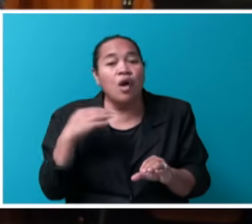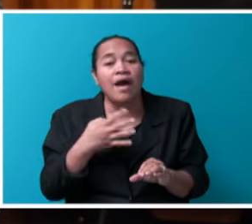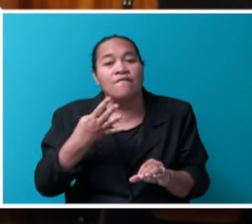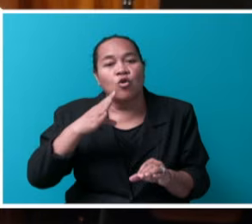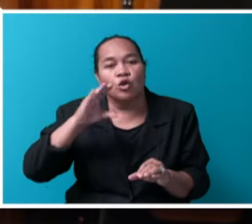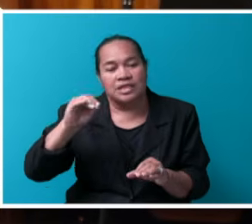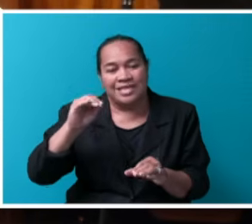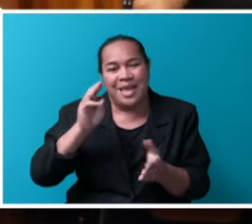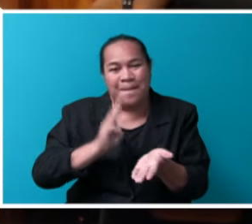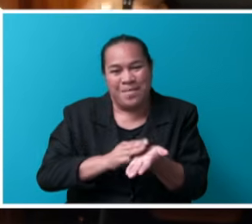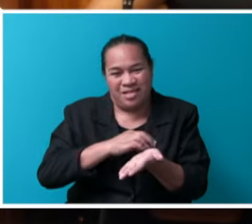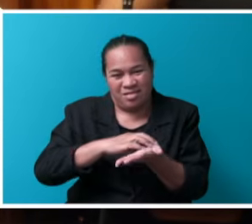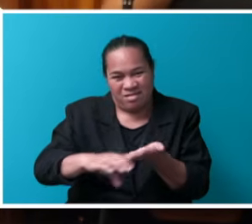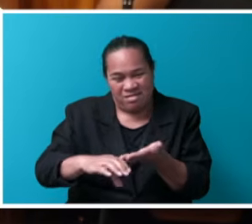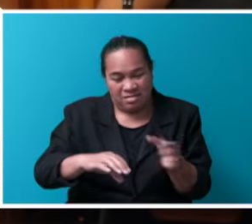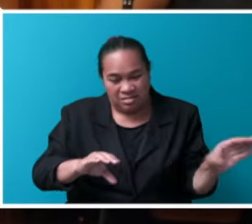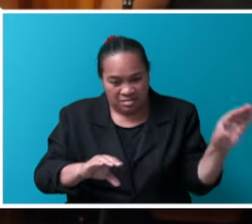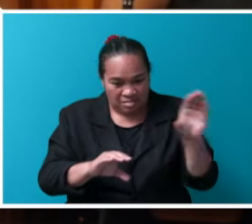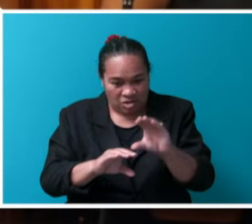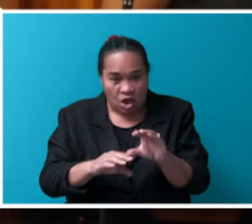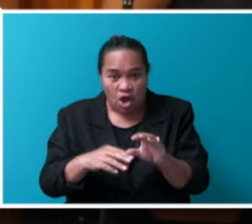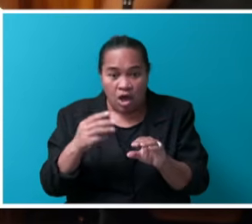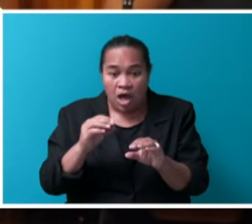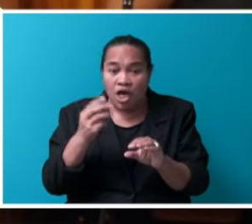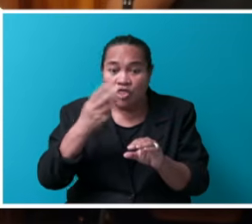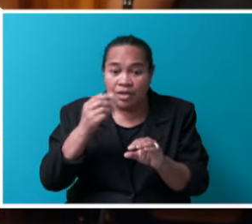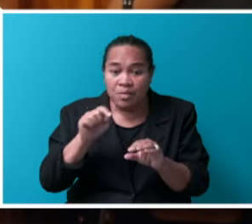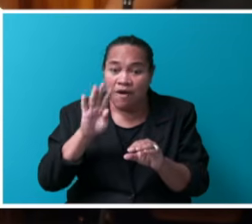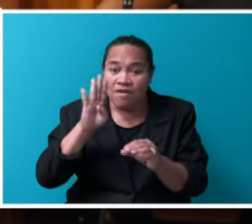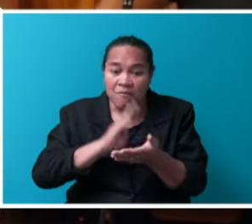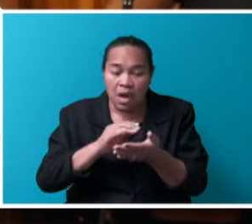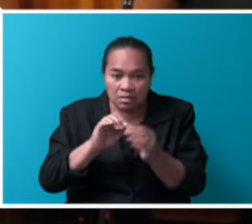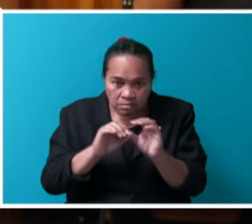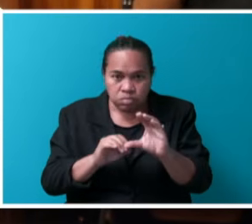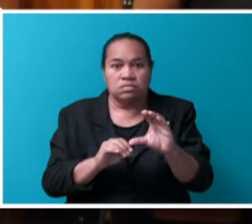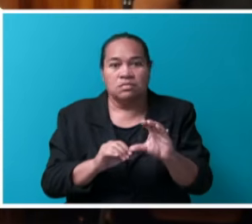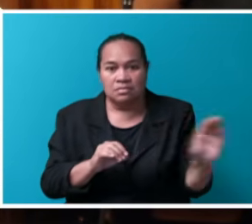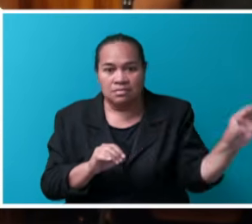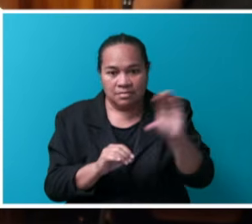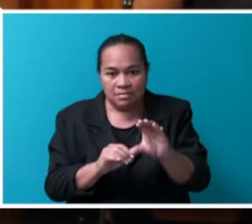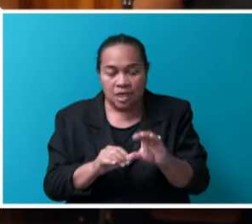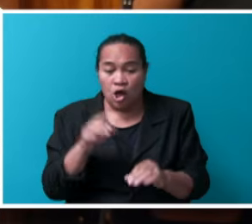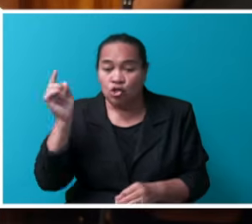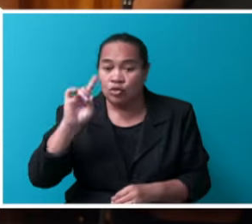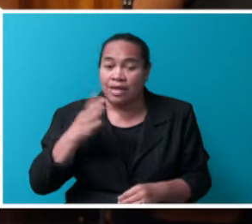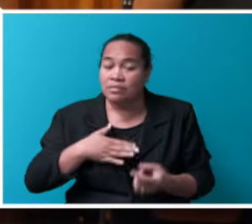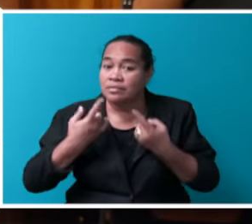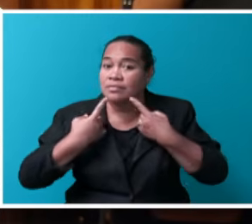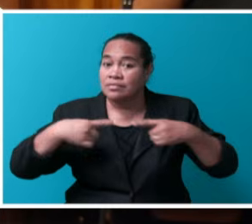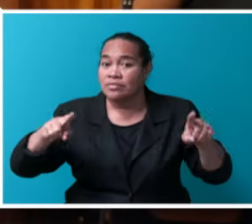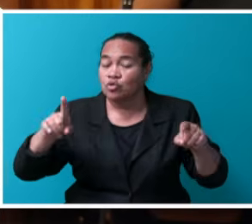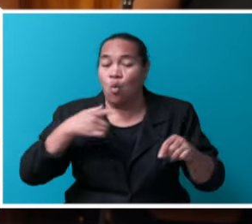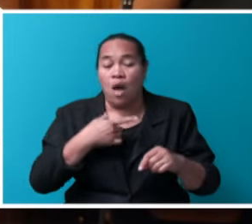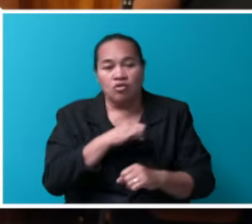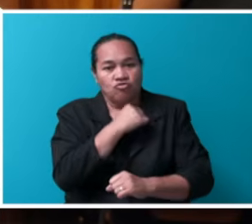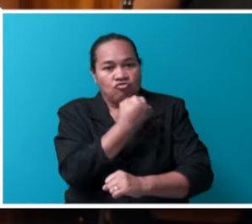million in this budget, an increase of $13.5 million. Today, we are making a major announcement to strengthen